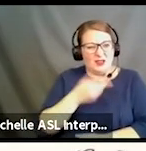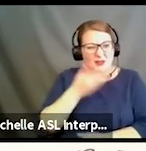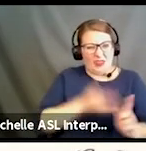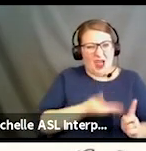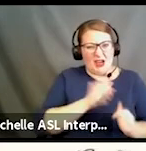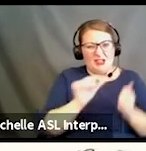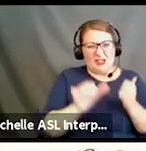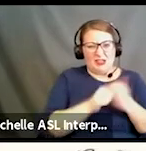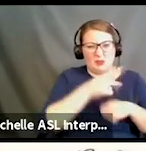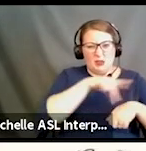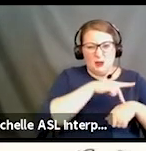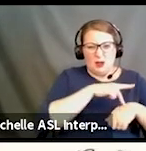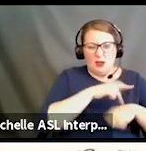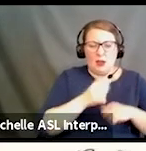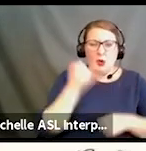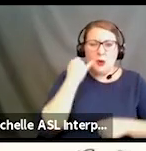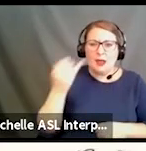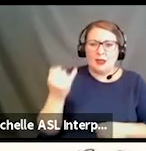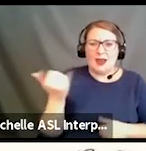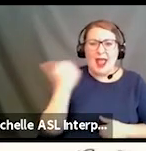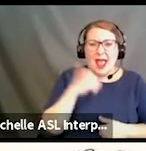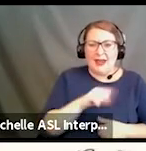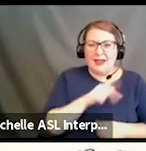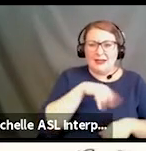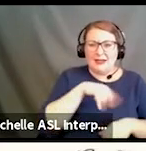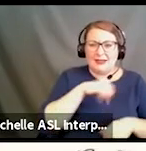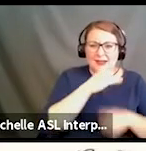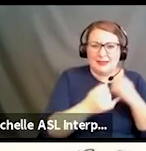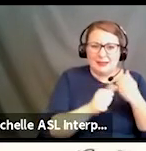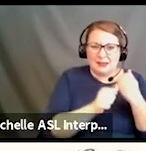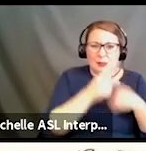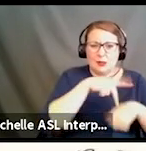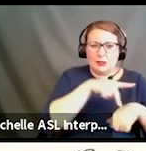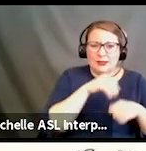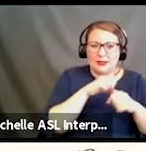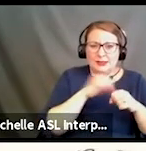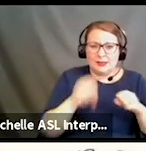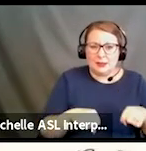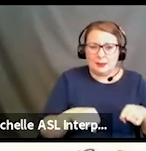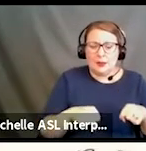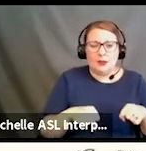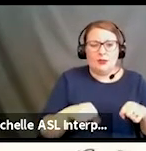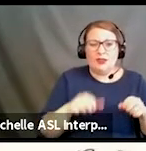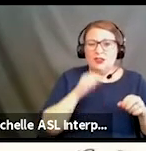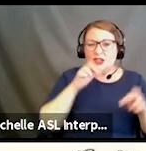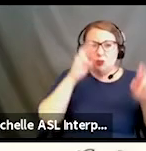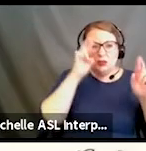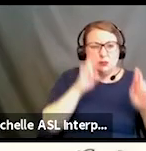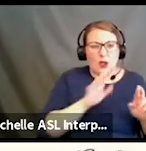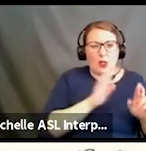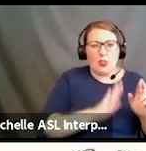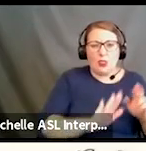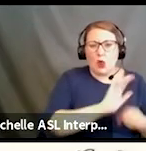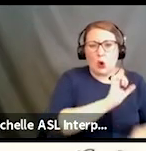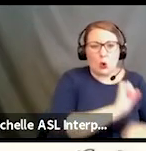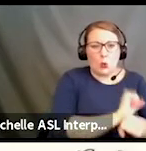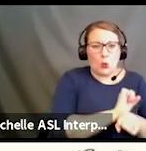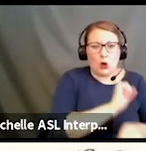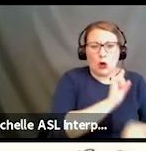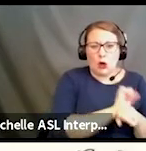principal? Can you imagine being any assistant principal in a system that so disrespects the worth of our